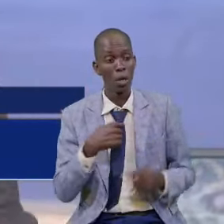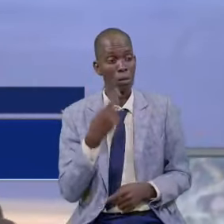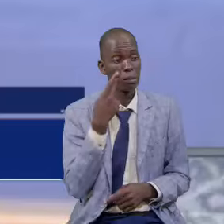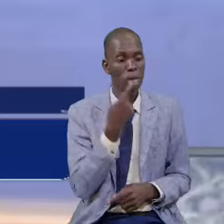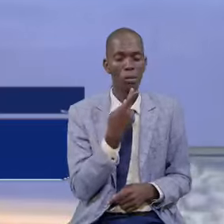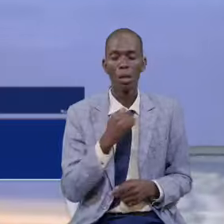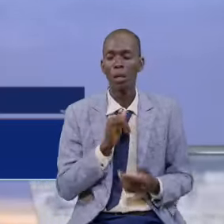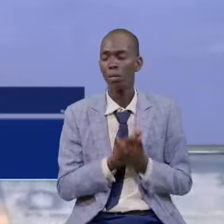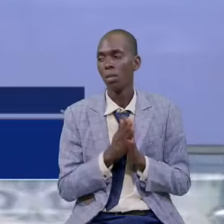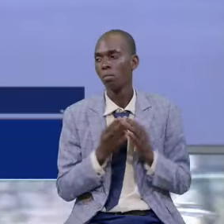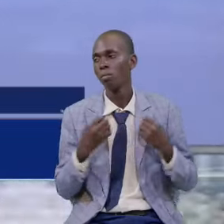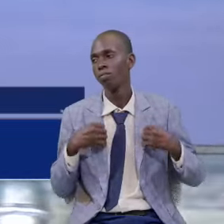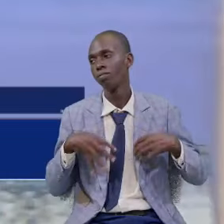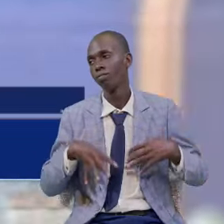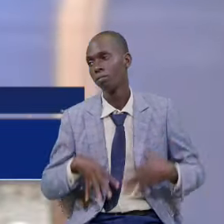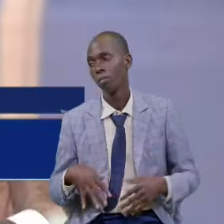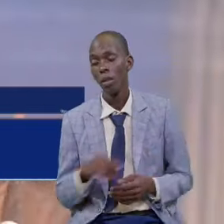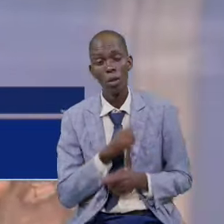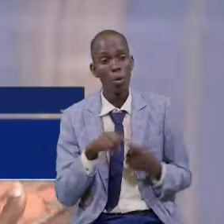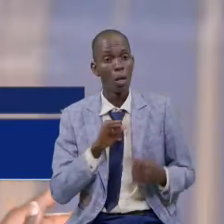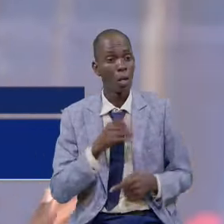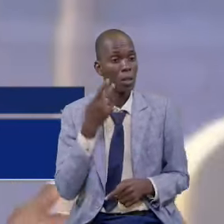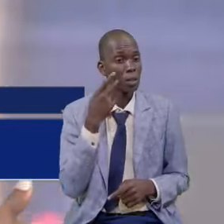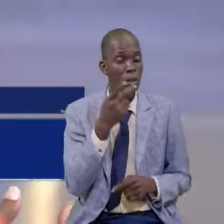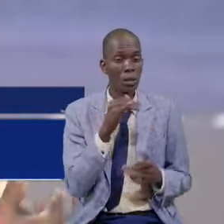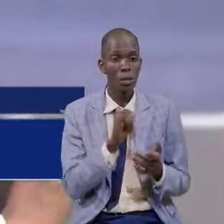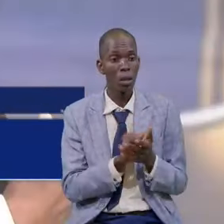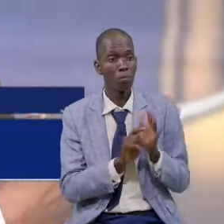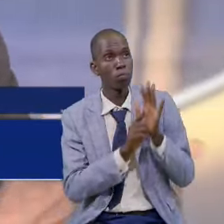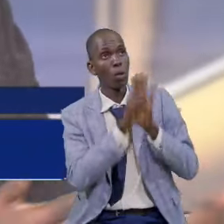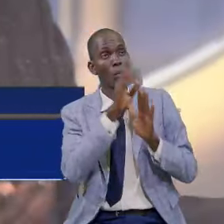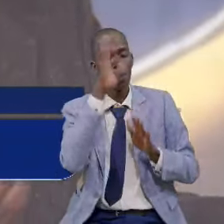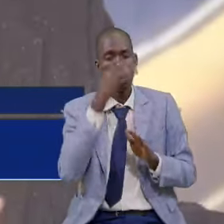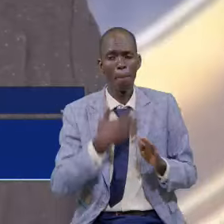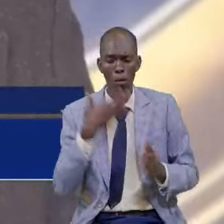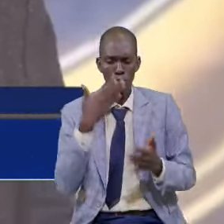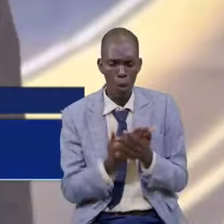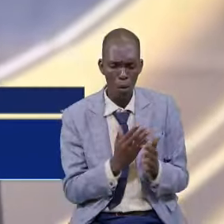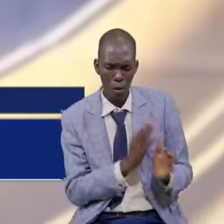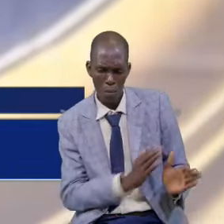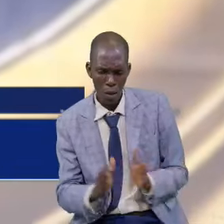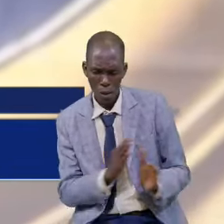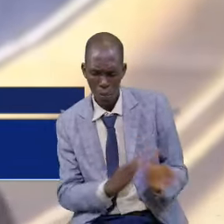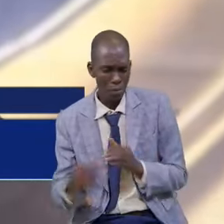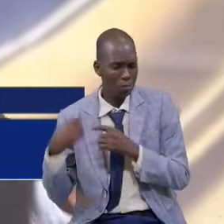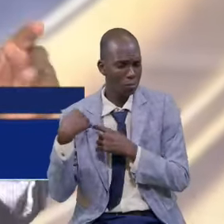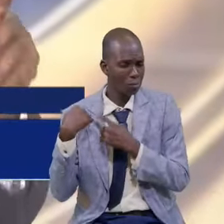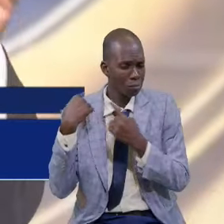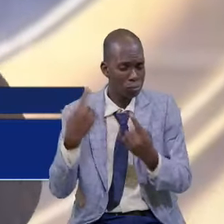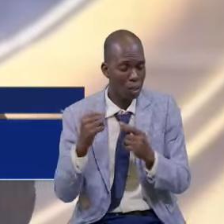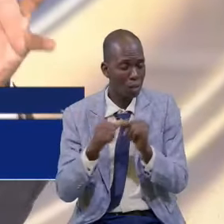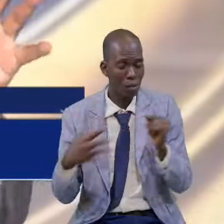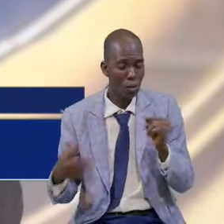saw him, all my decisions, all my vision, everything evaporated,